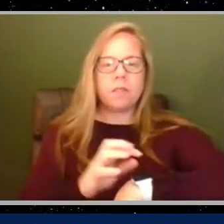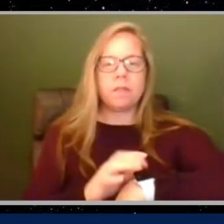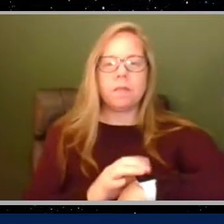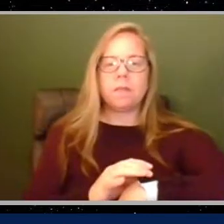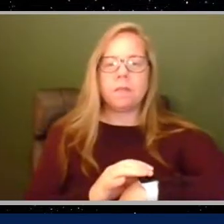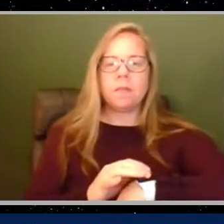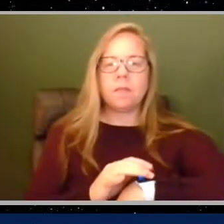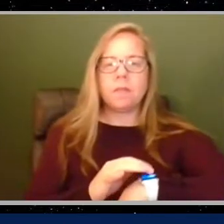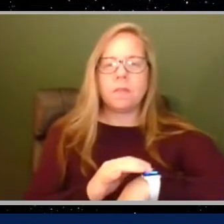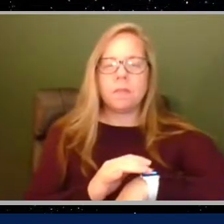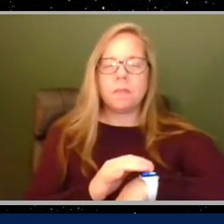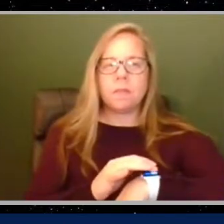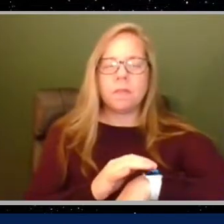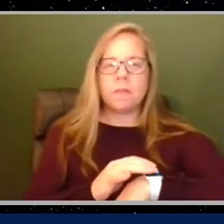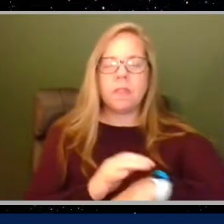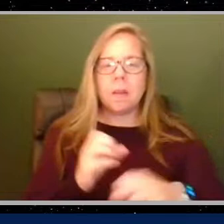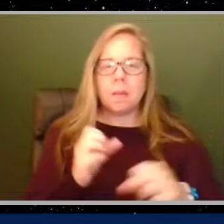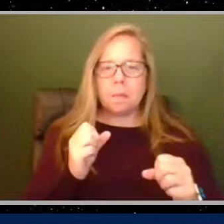type of,